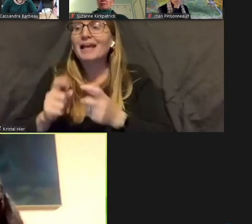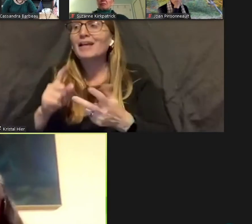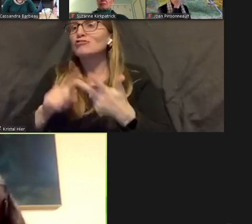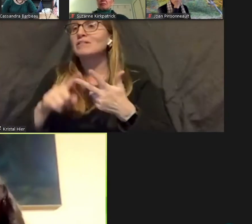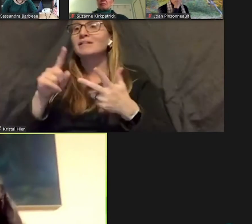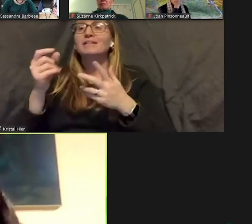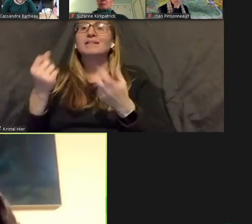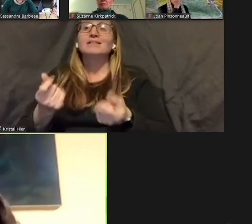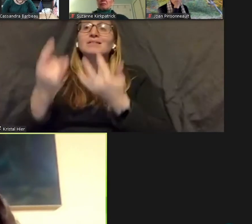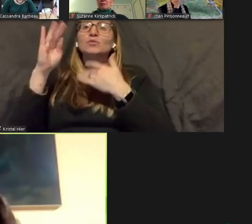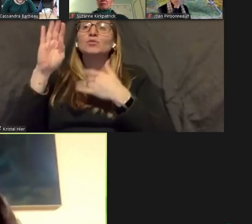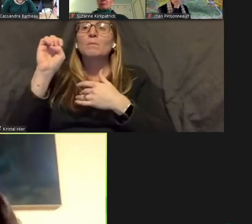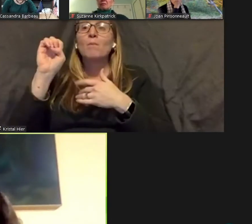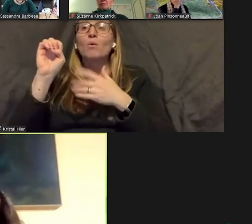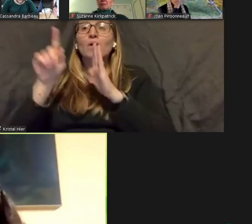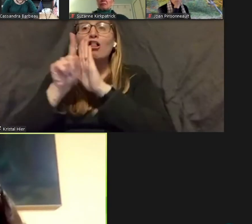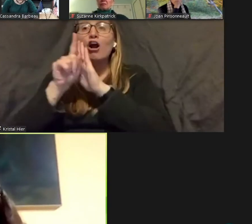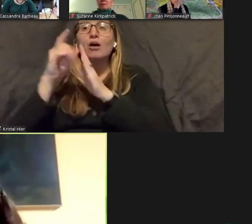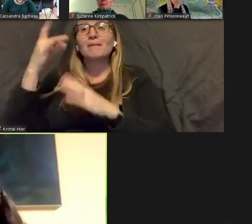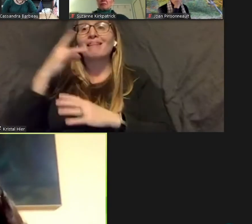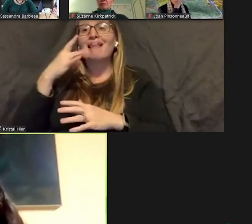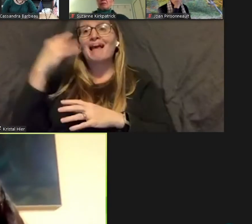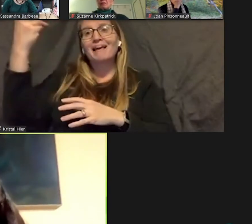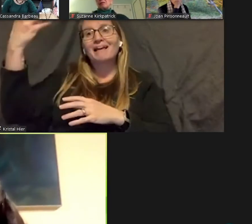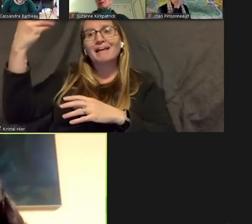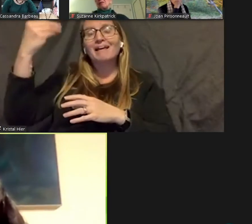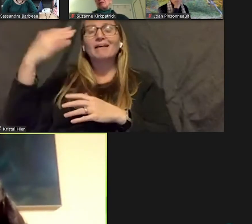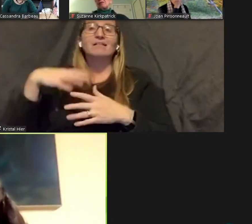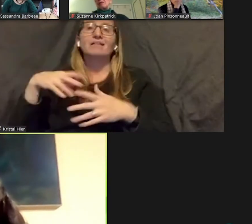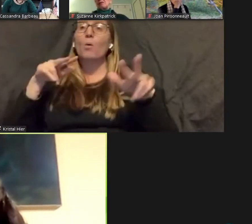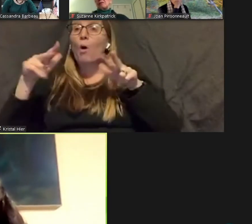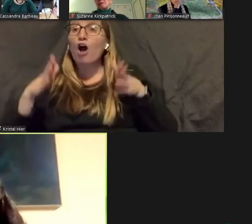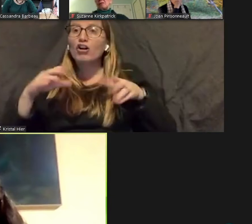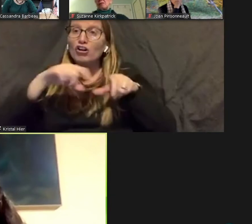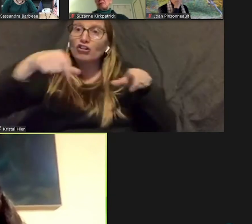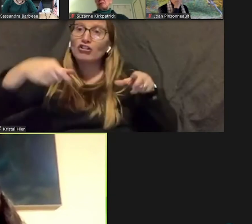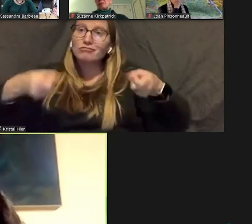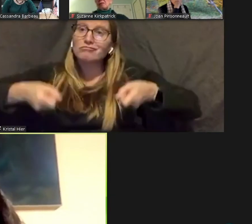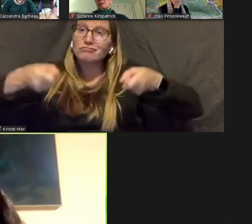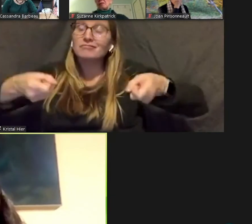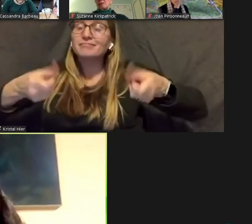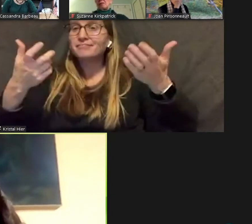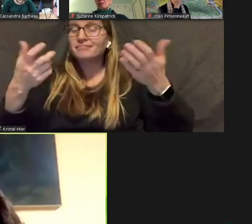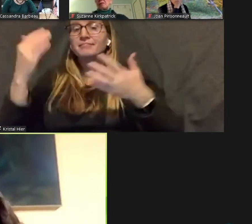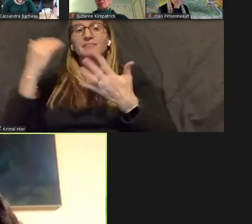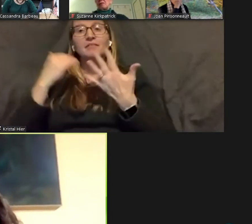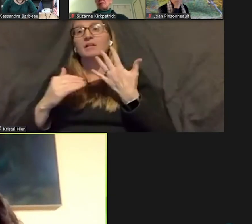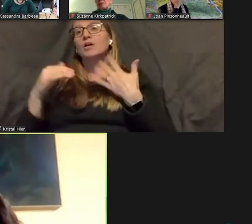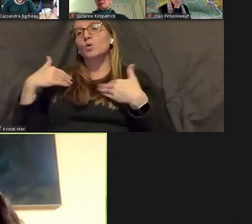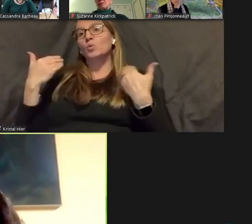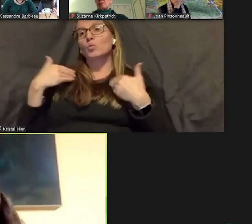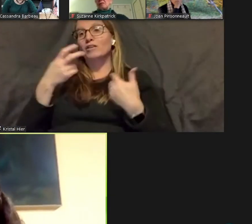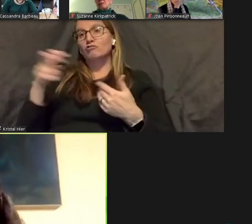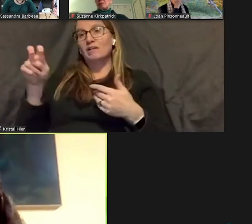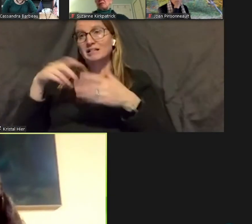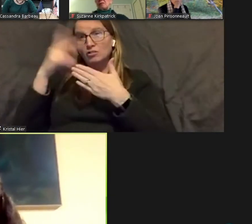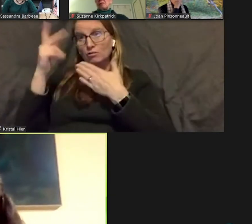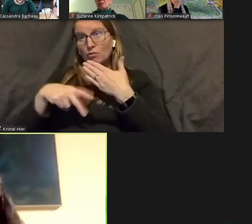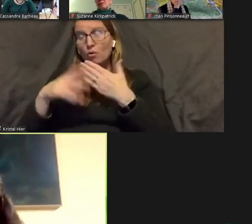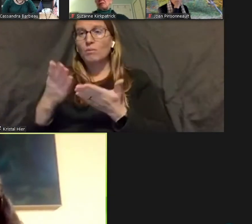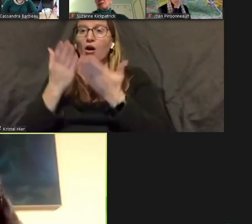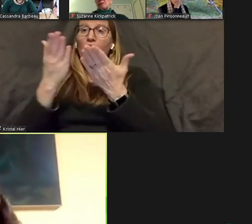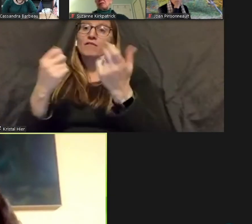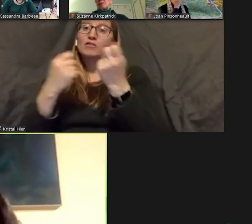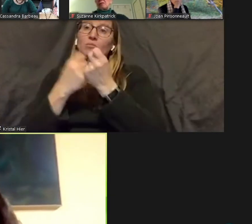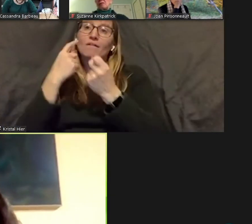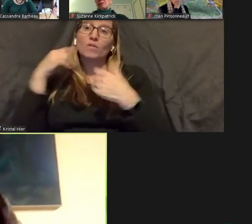alarms, walkers, just to name a few. Our youth transition program offers support to young adults with disabilities